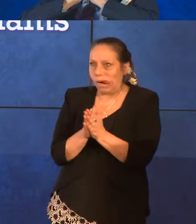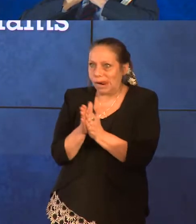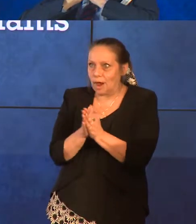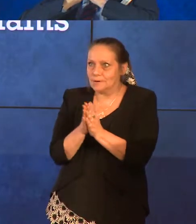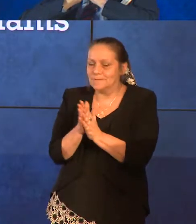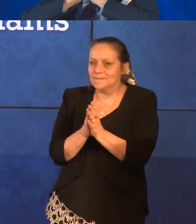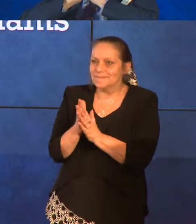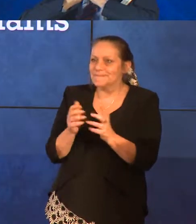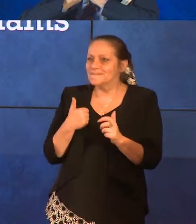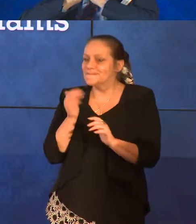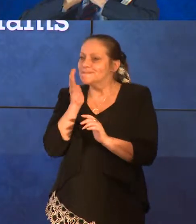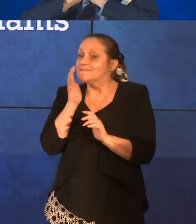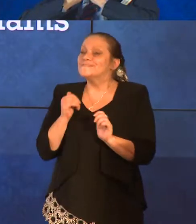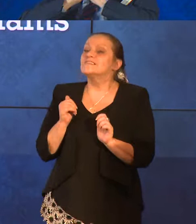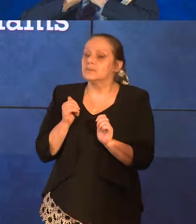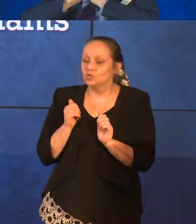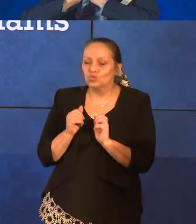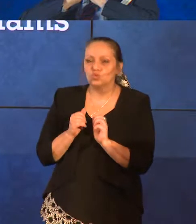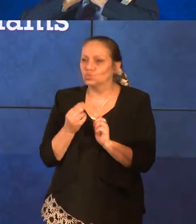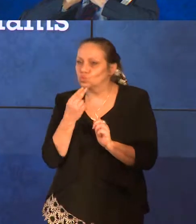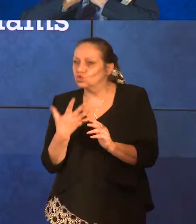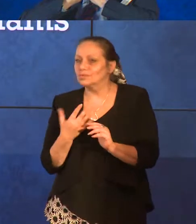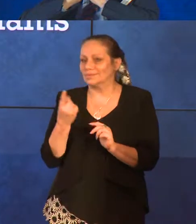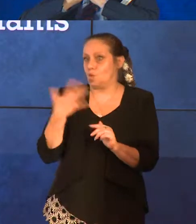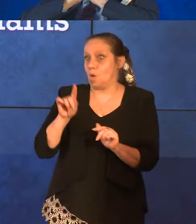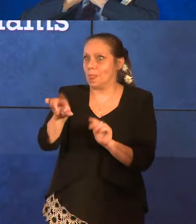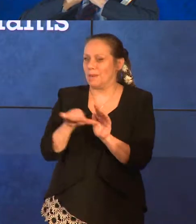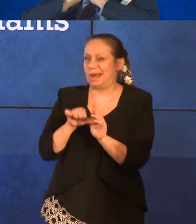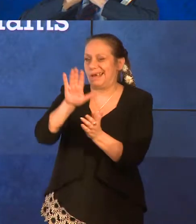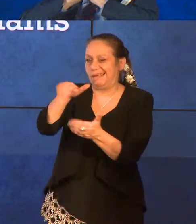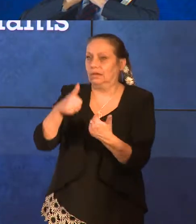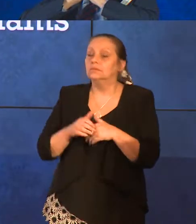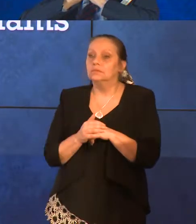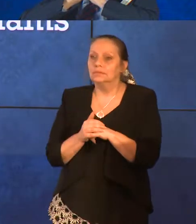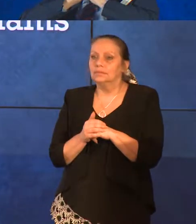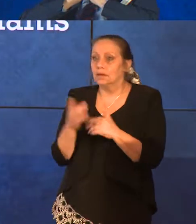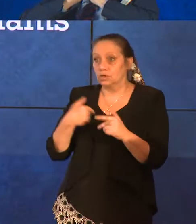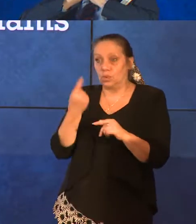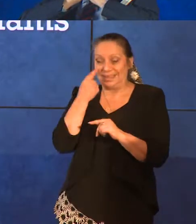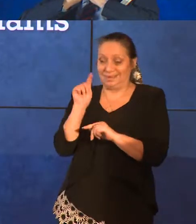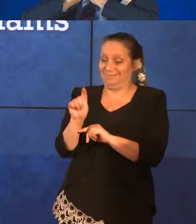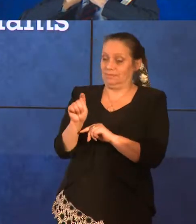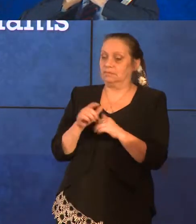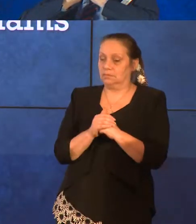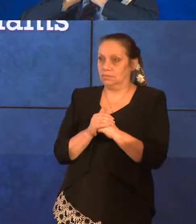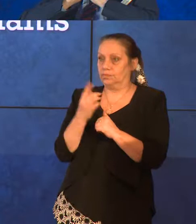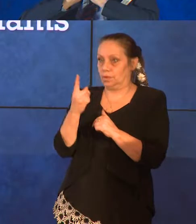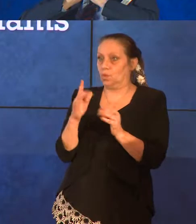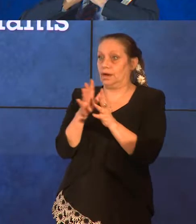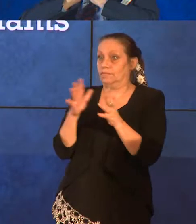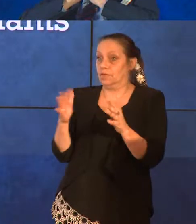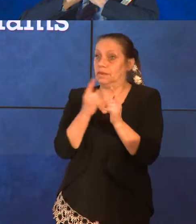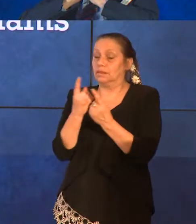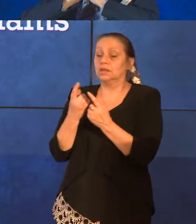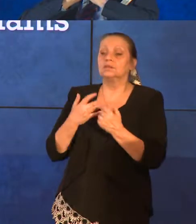and getting their own services, you've got a lot more people vying for that money. So yeah, we see that as one of the things that we need to